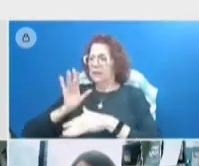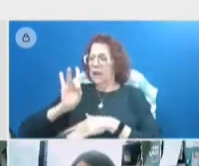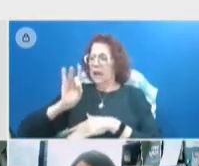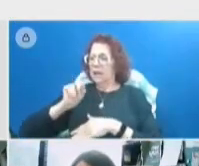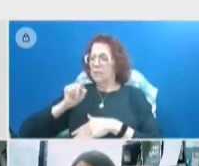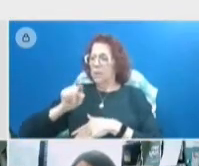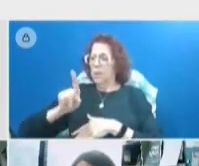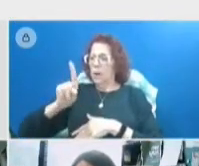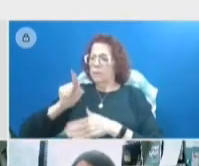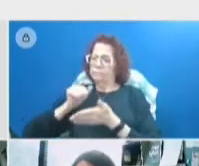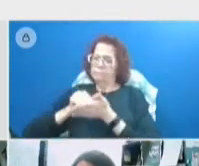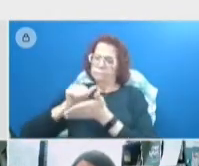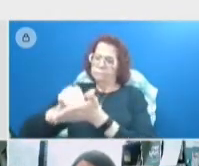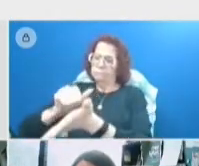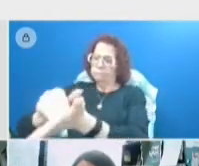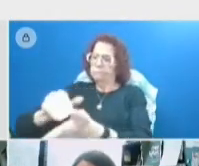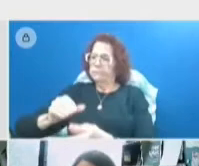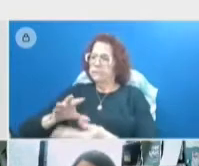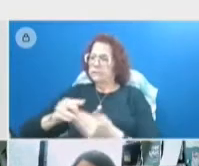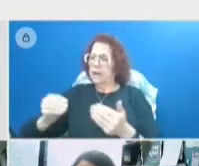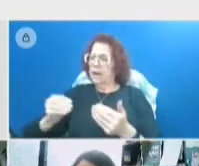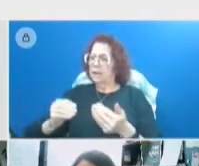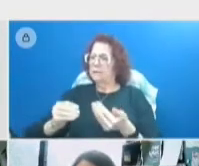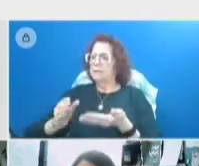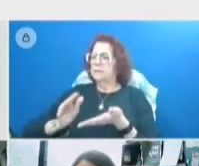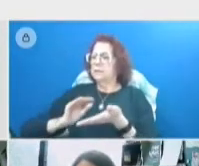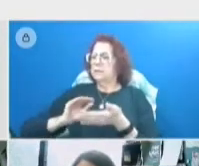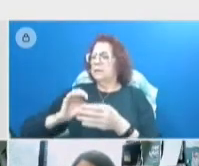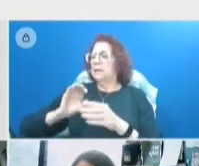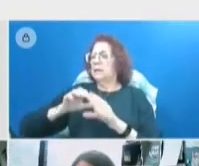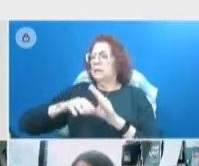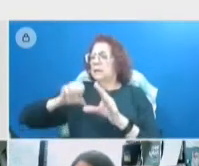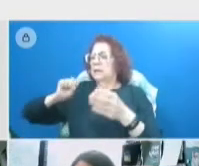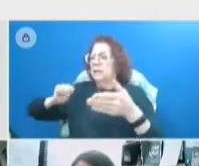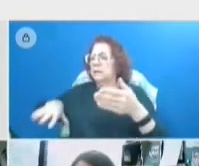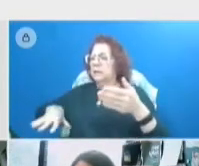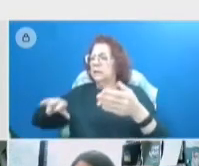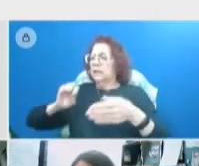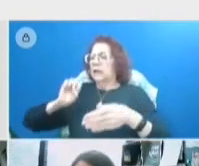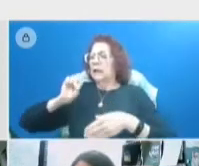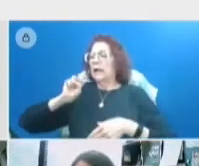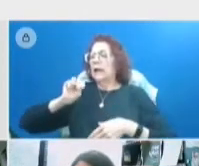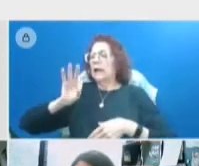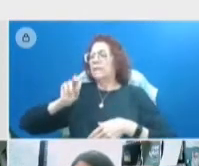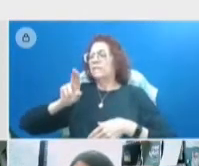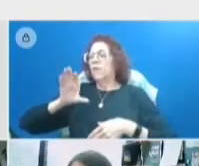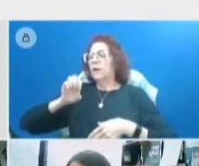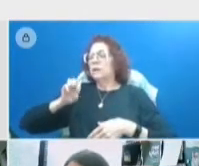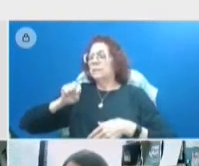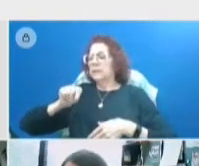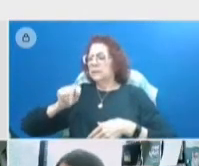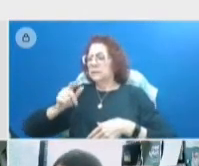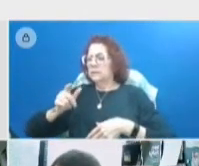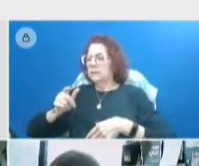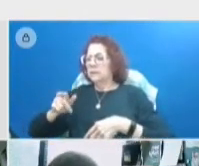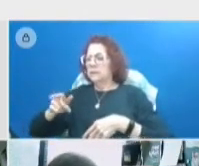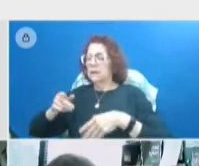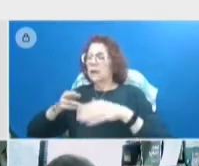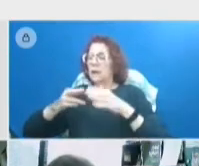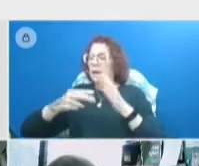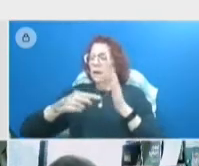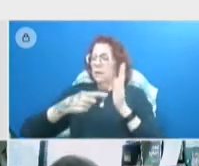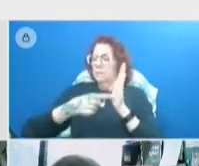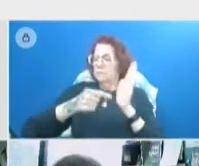enforcement, to run the agency. That represents a $1 million increase in